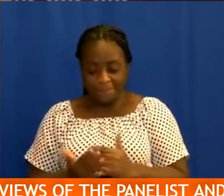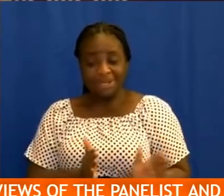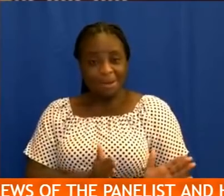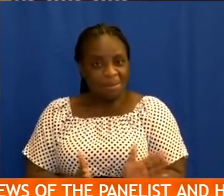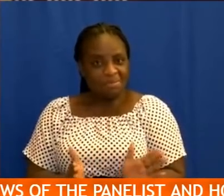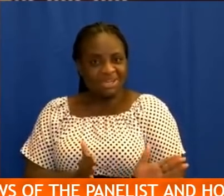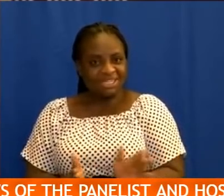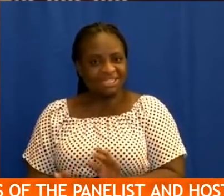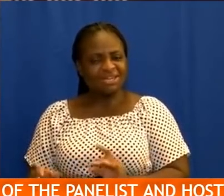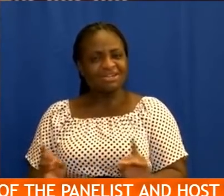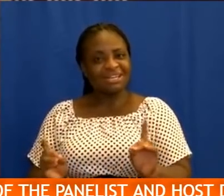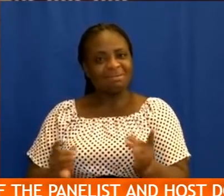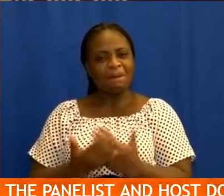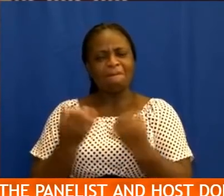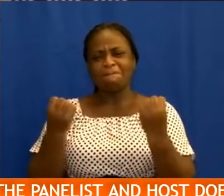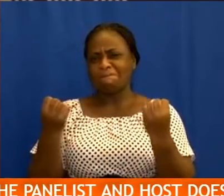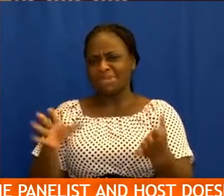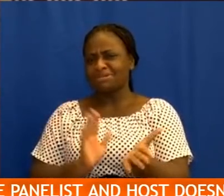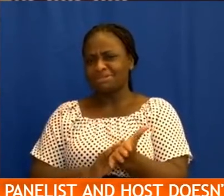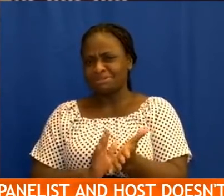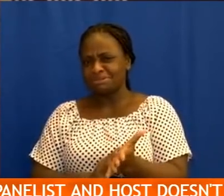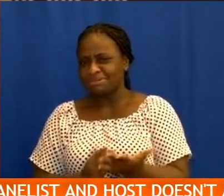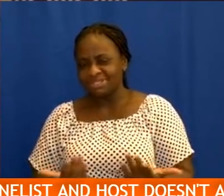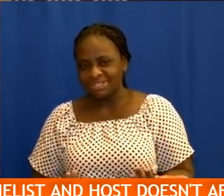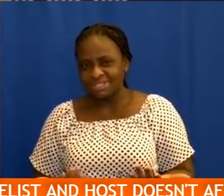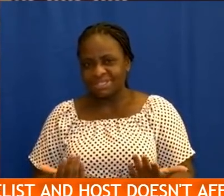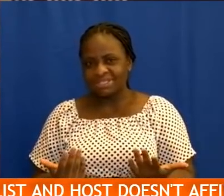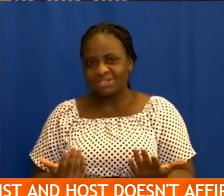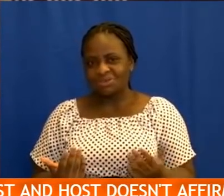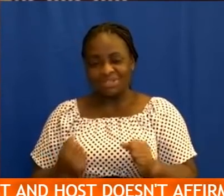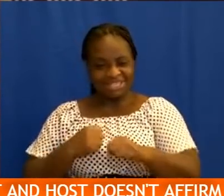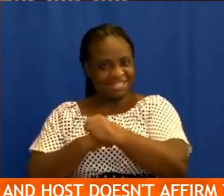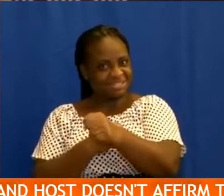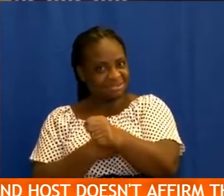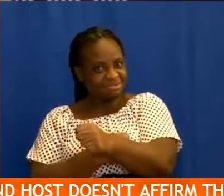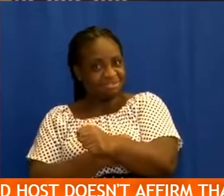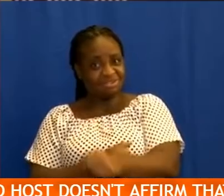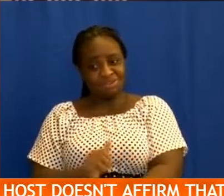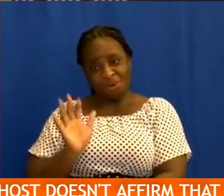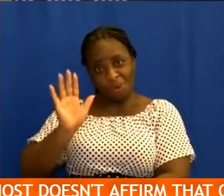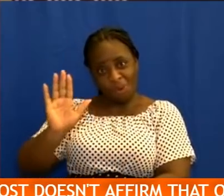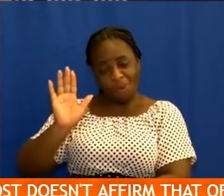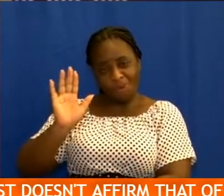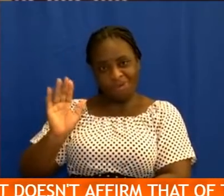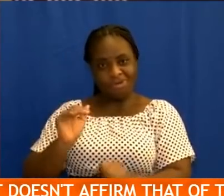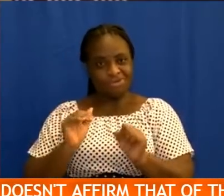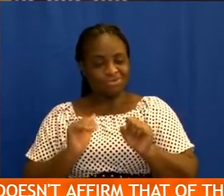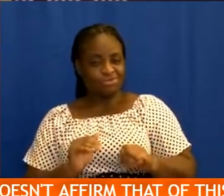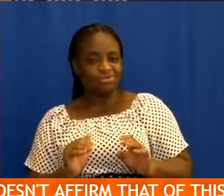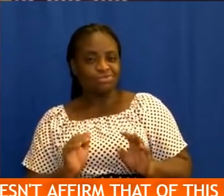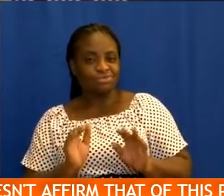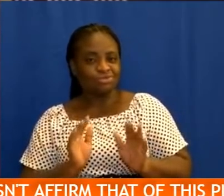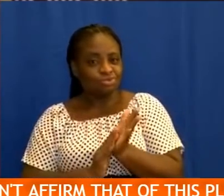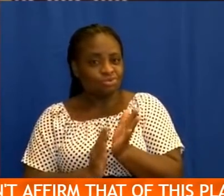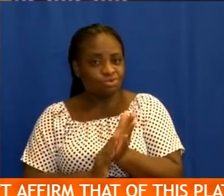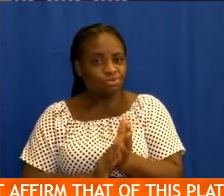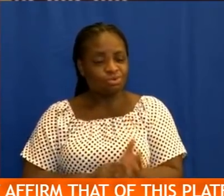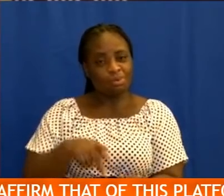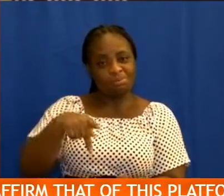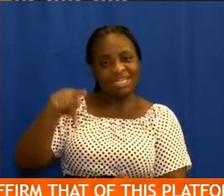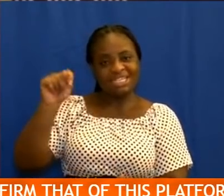the preparations being made by many schools, in some cases with the support of their old students' association and